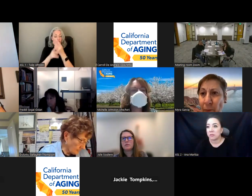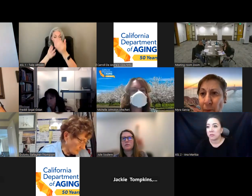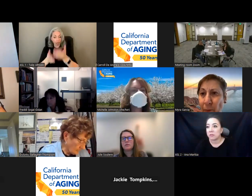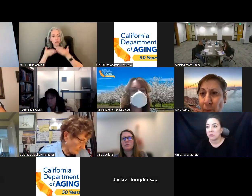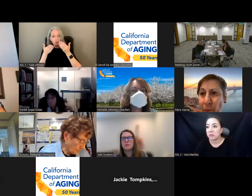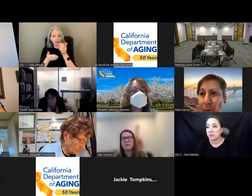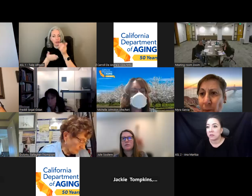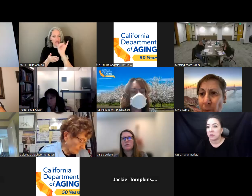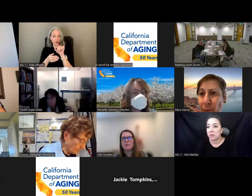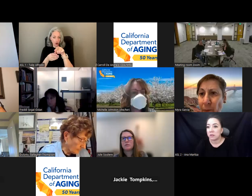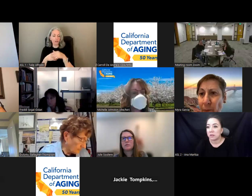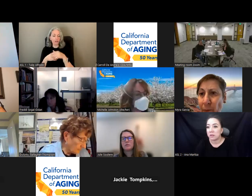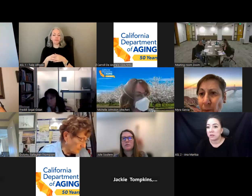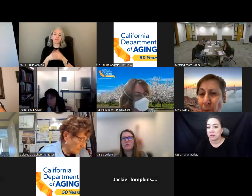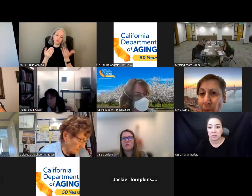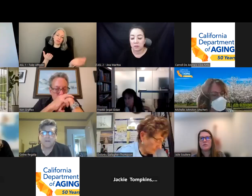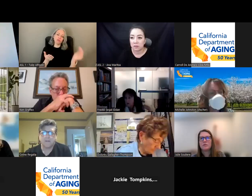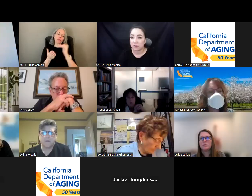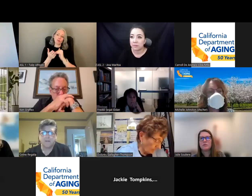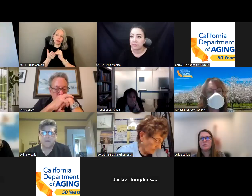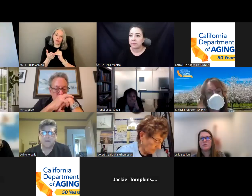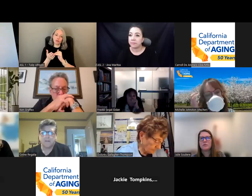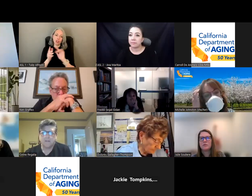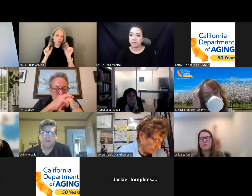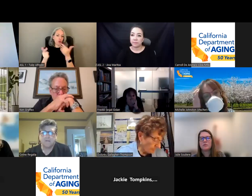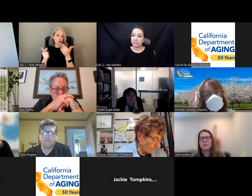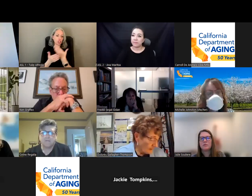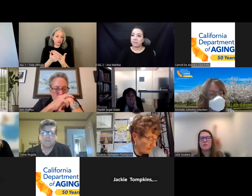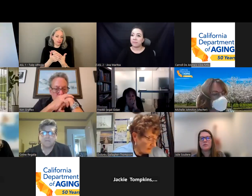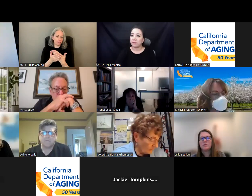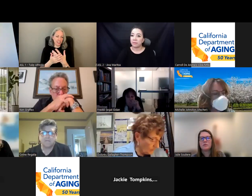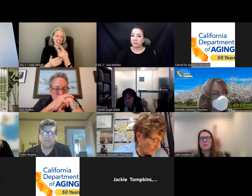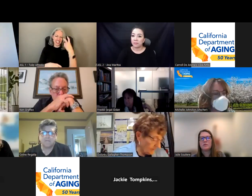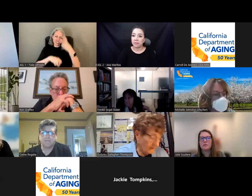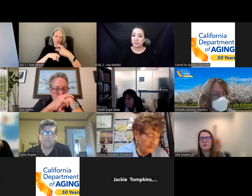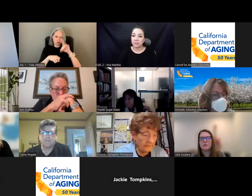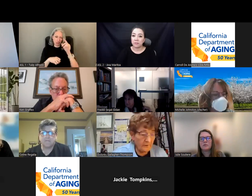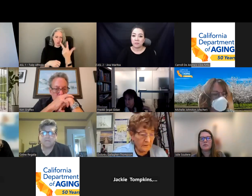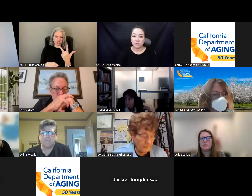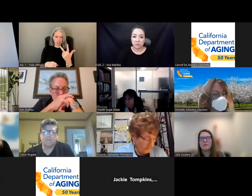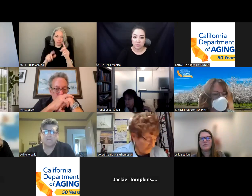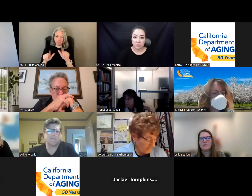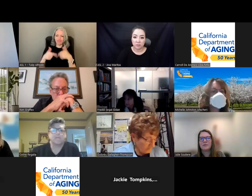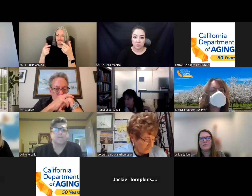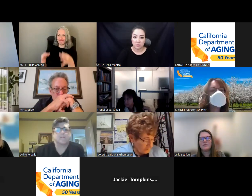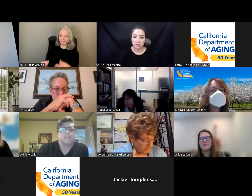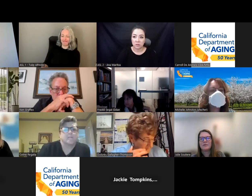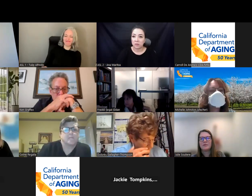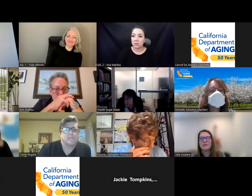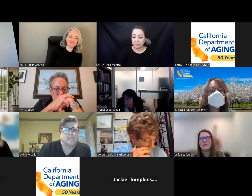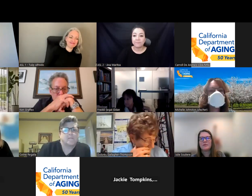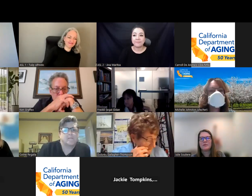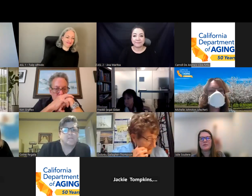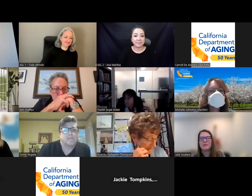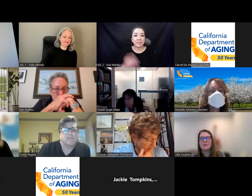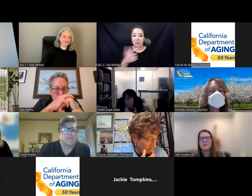one. Again, they're all good. It's hard to choose three. I could not agree. So well said. They're